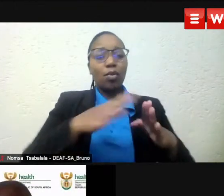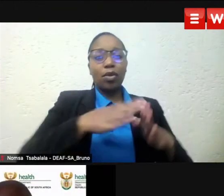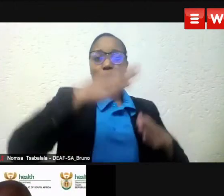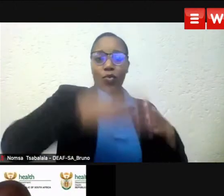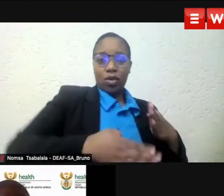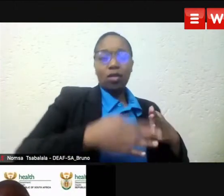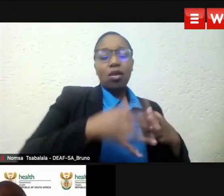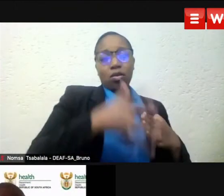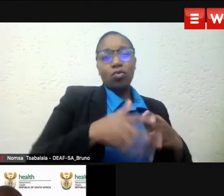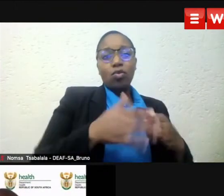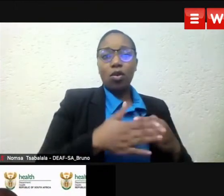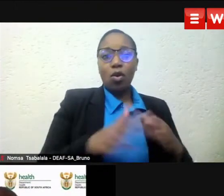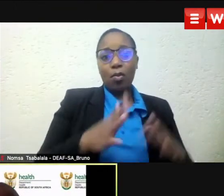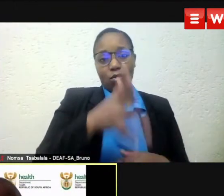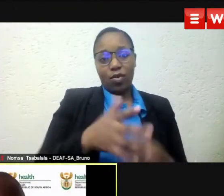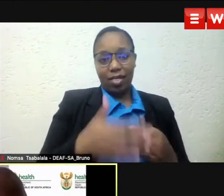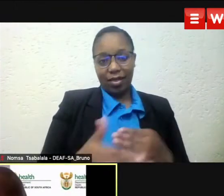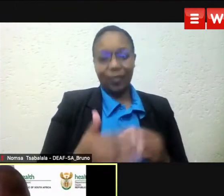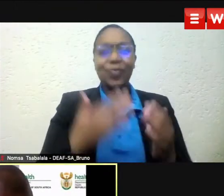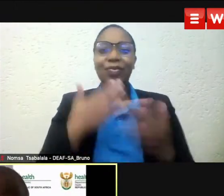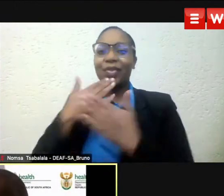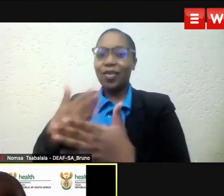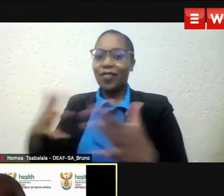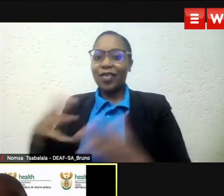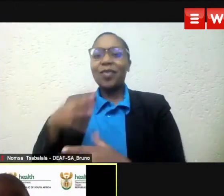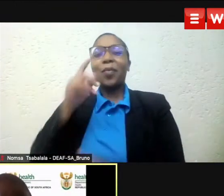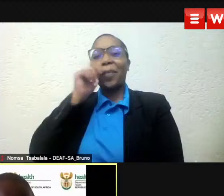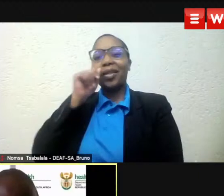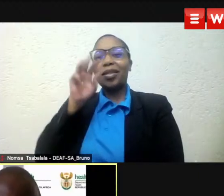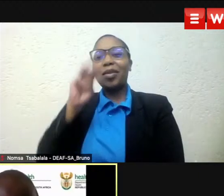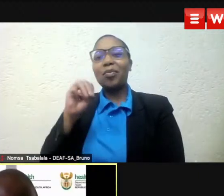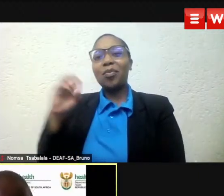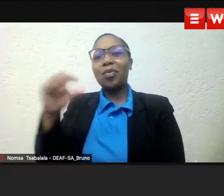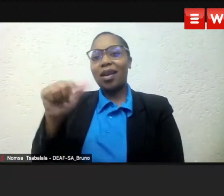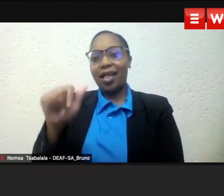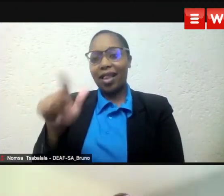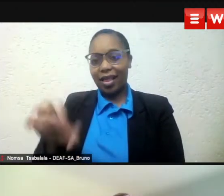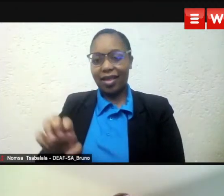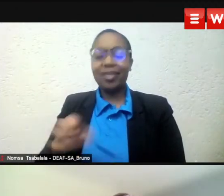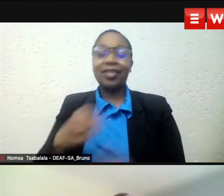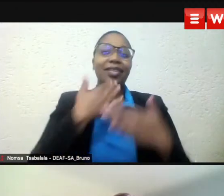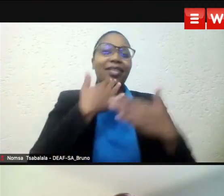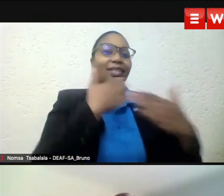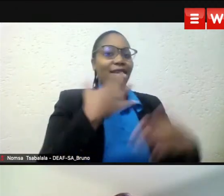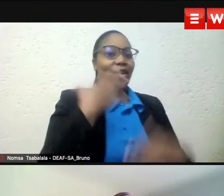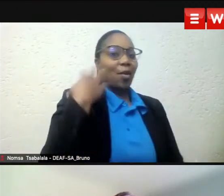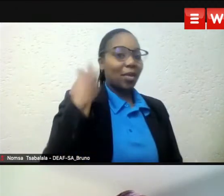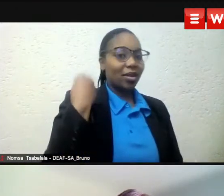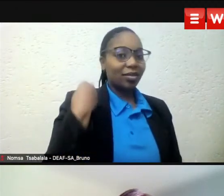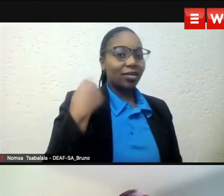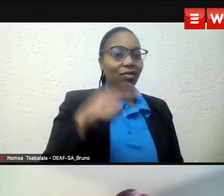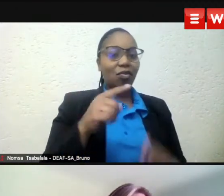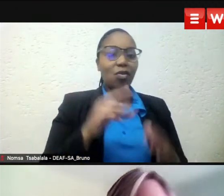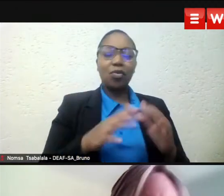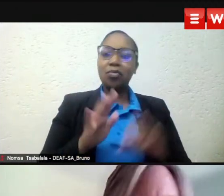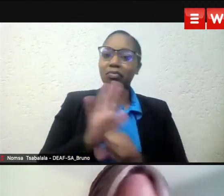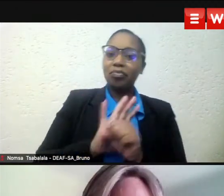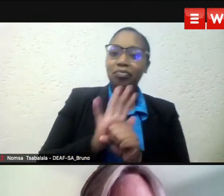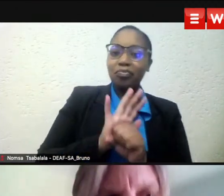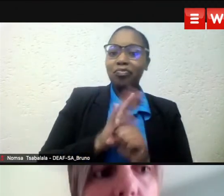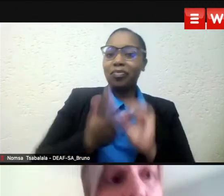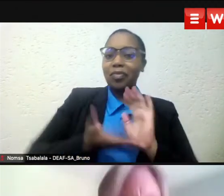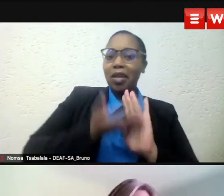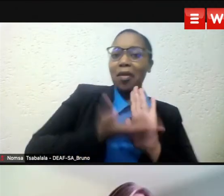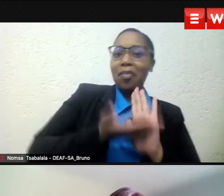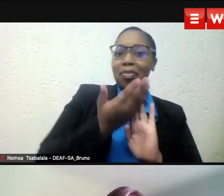Phaahla. Okay, thanks, Minister, for that keynote message and update as far as we are as the country. Indeed,